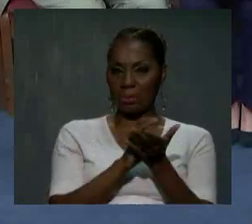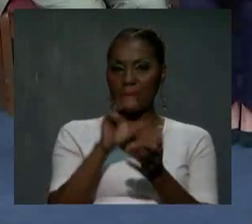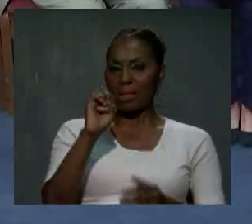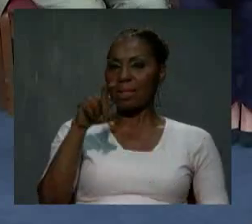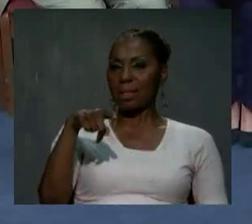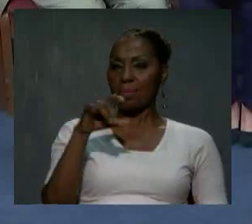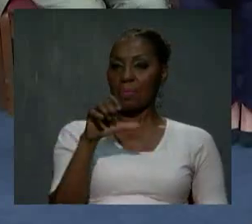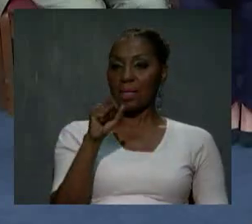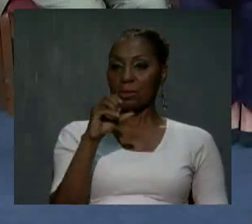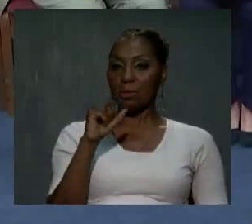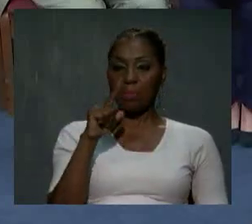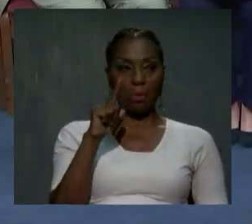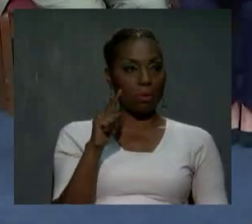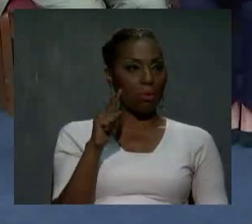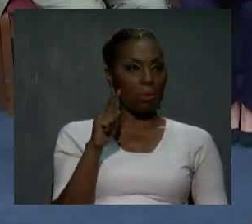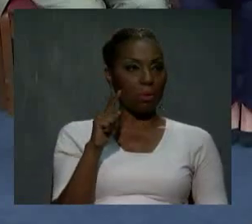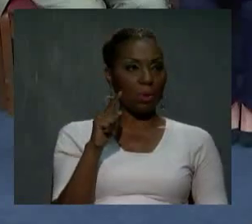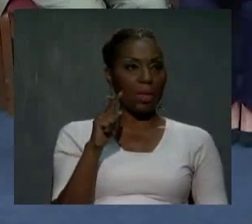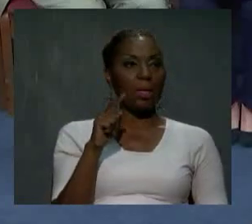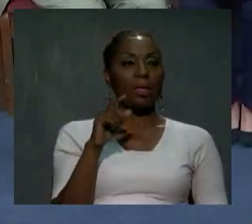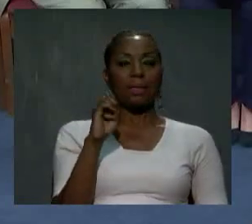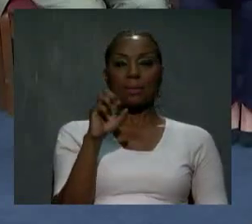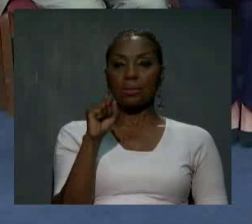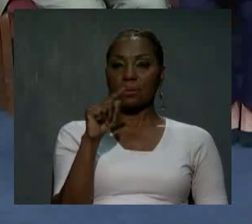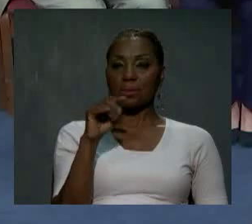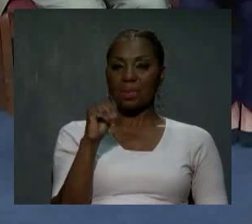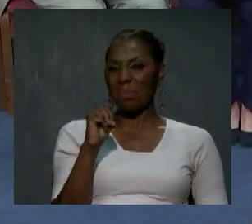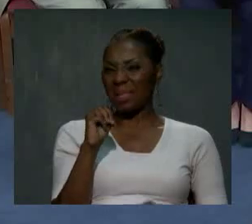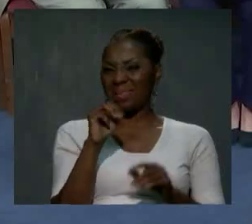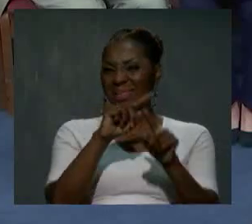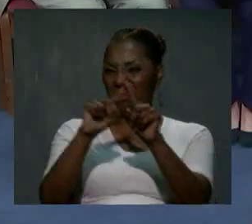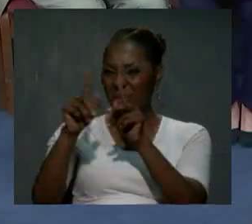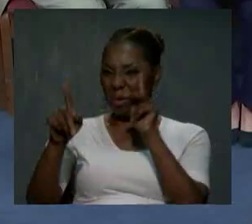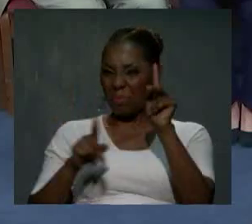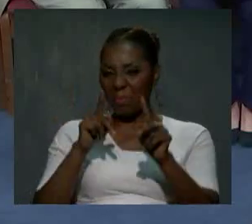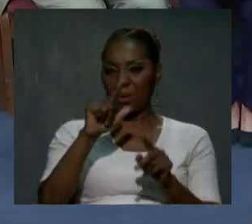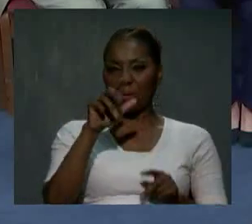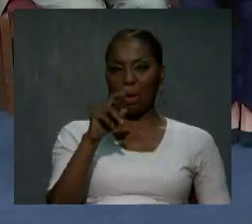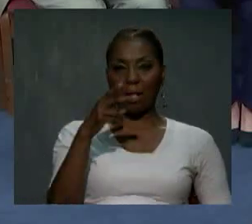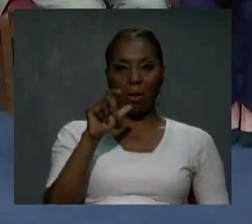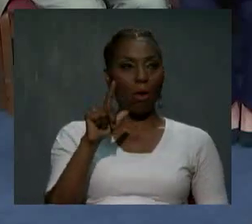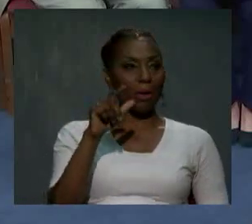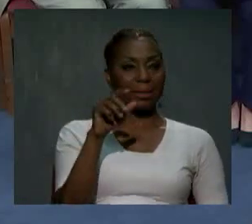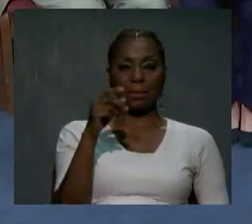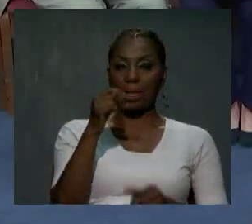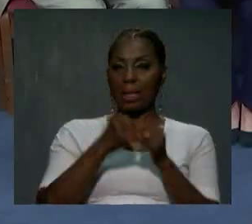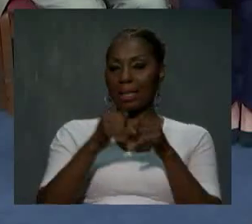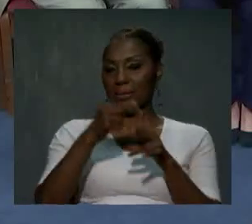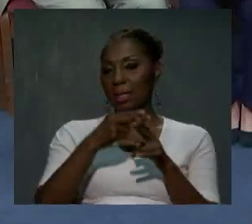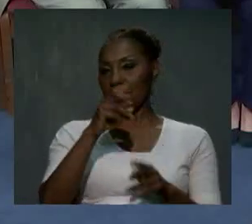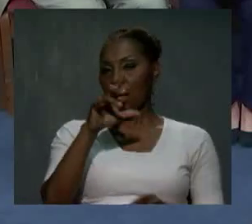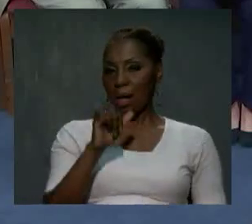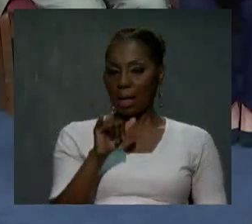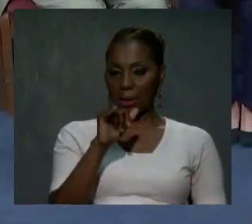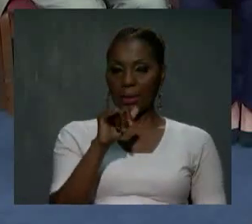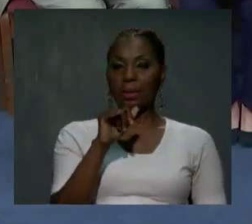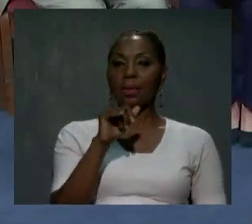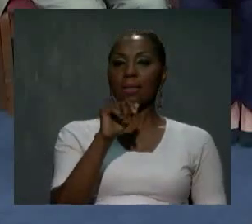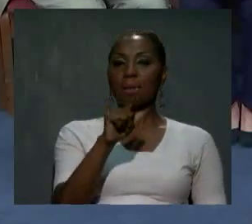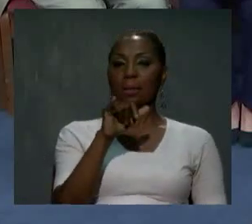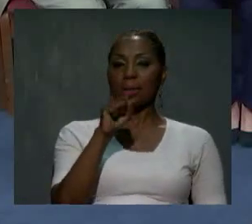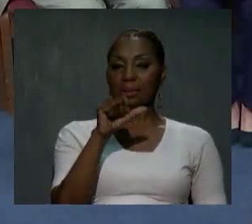Episcopal Collegiate was Joy Schultz. East M is Virginia King. Little Rock Hall is Brent Hawley. Lisa Academy was Kyle